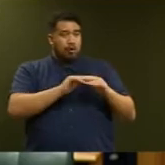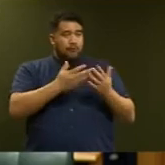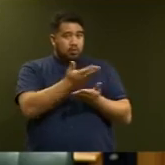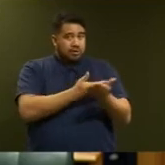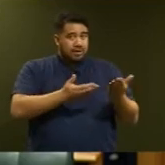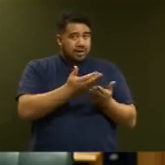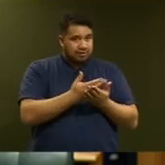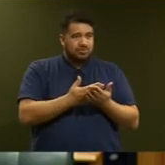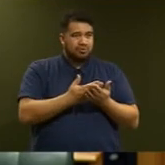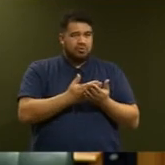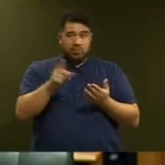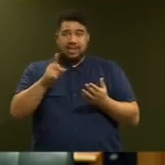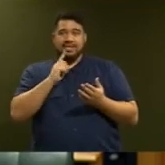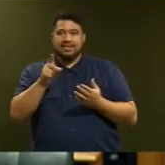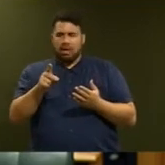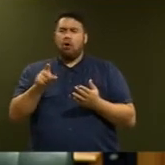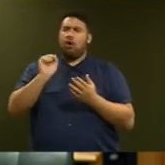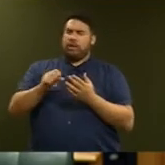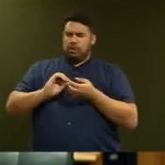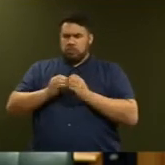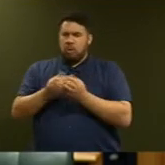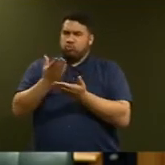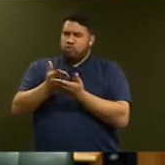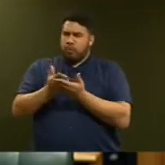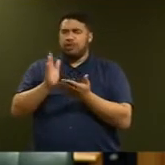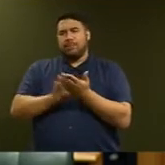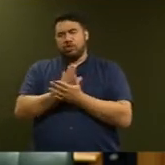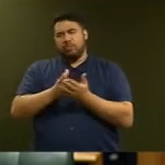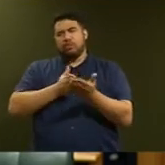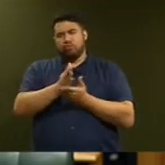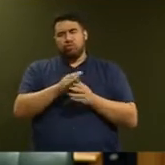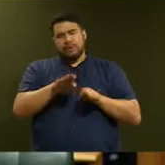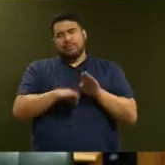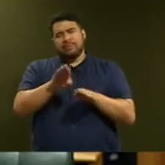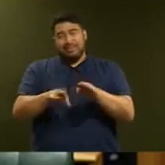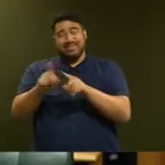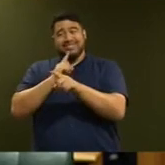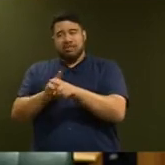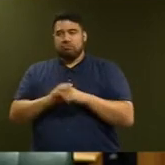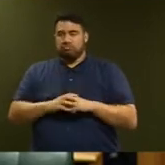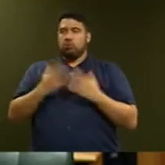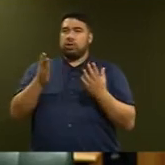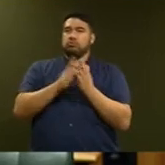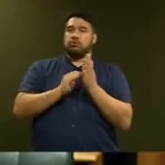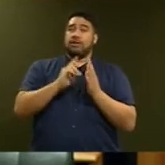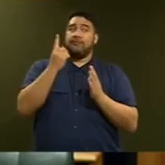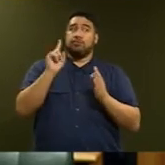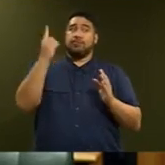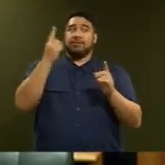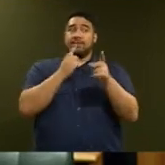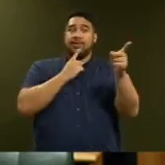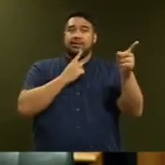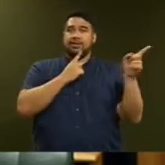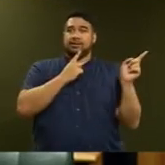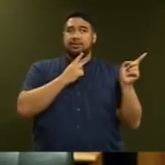a proposal ready to go to Cabinet, you go through a variety of hoops, end quote, and New Zealand First Ministers simply